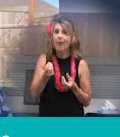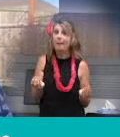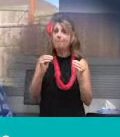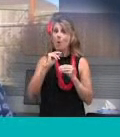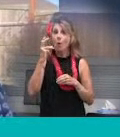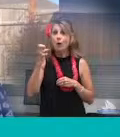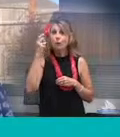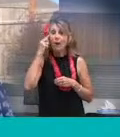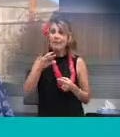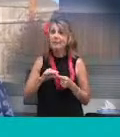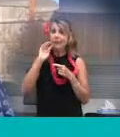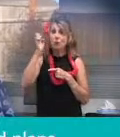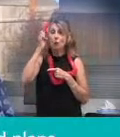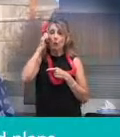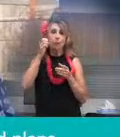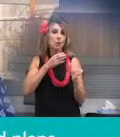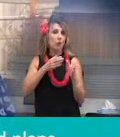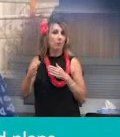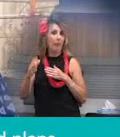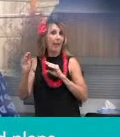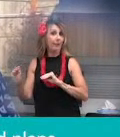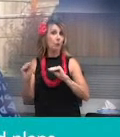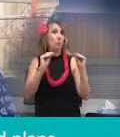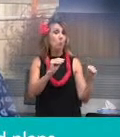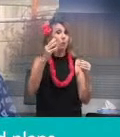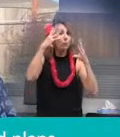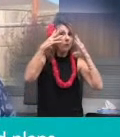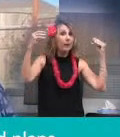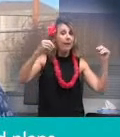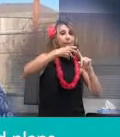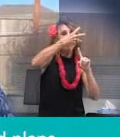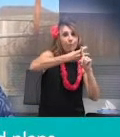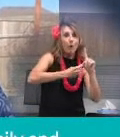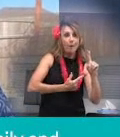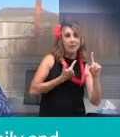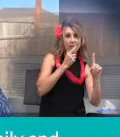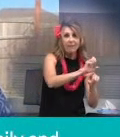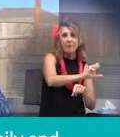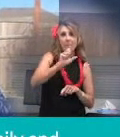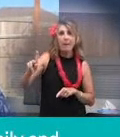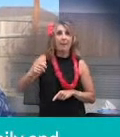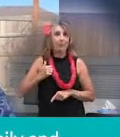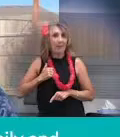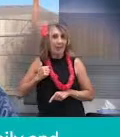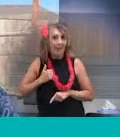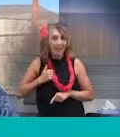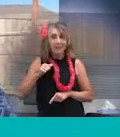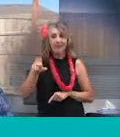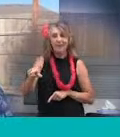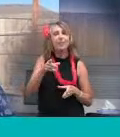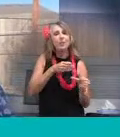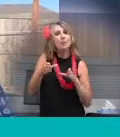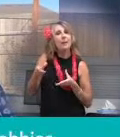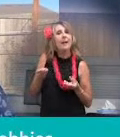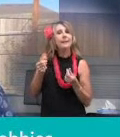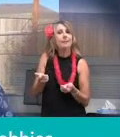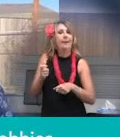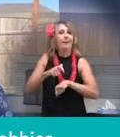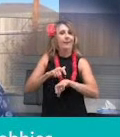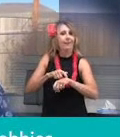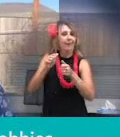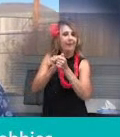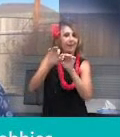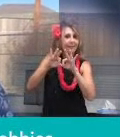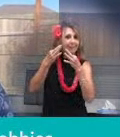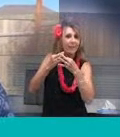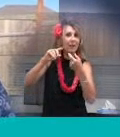she plans to live in the Netherlands 4 months a year. She also plans to spend more time with her family and friends and enjoy more